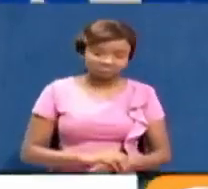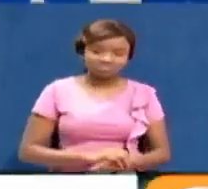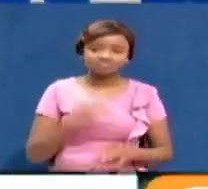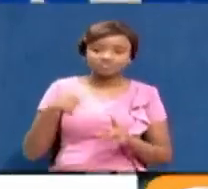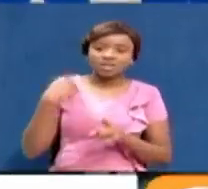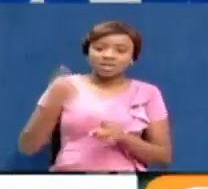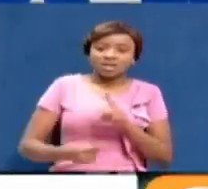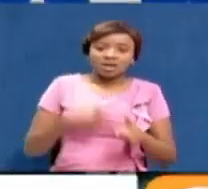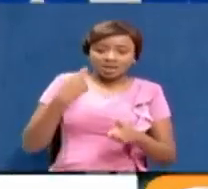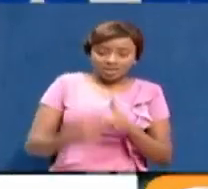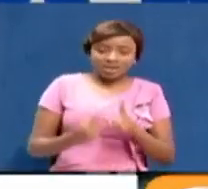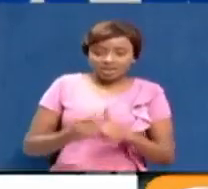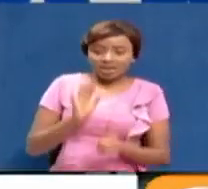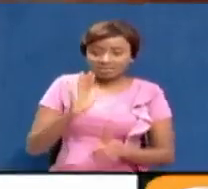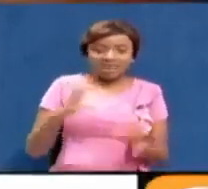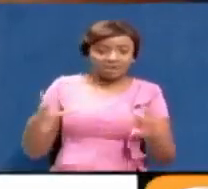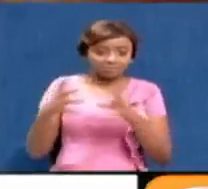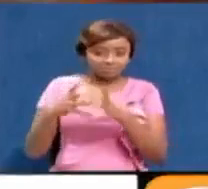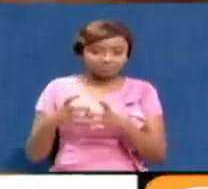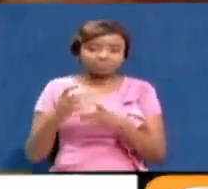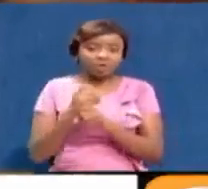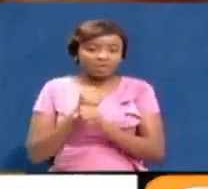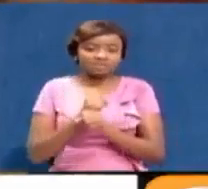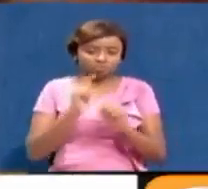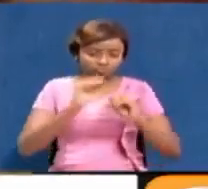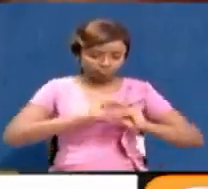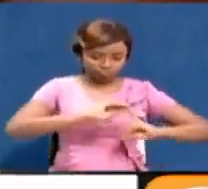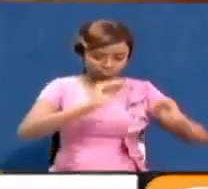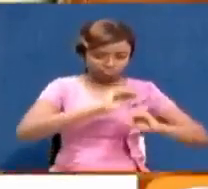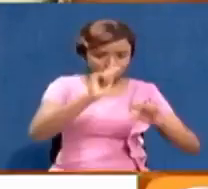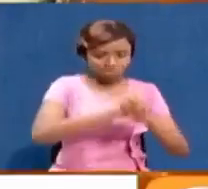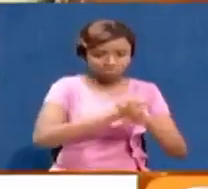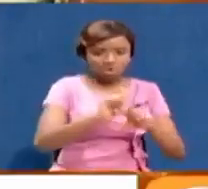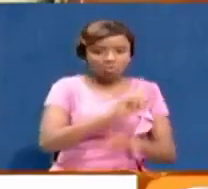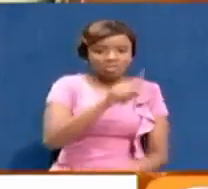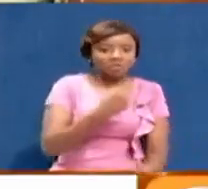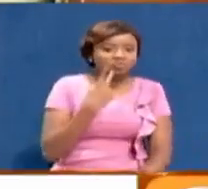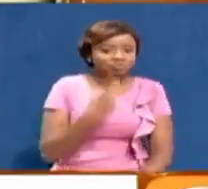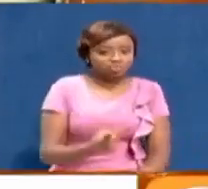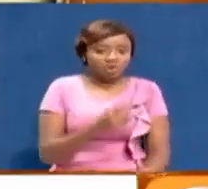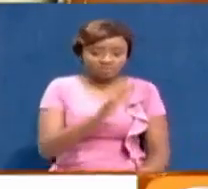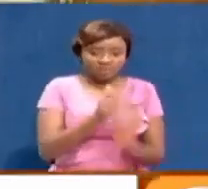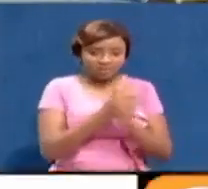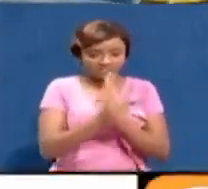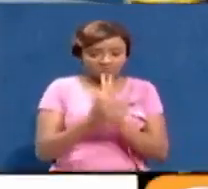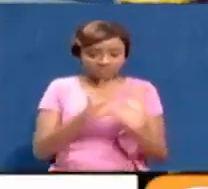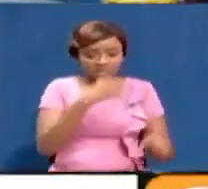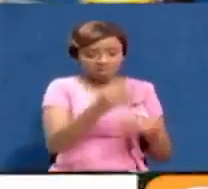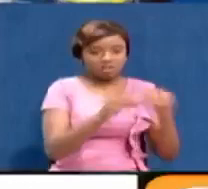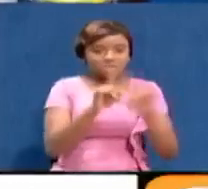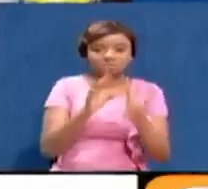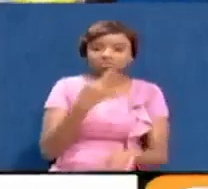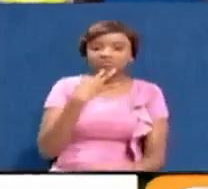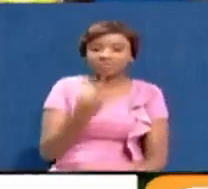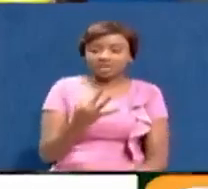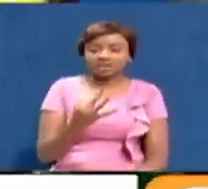year, KIRDI trains an estimated 1,200 SMEs on adoption of various skills. An additional 300